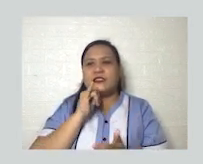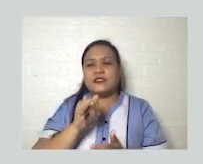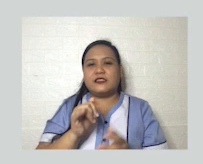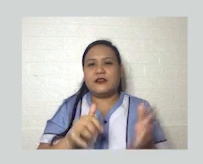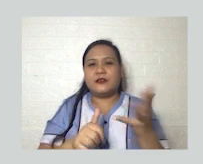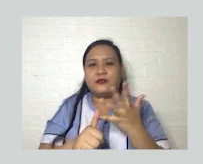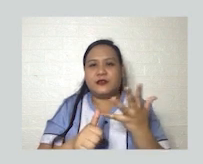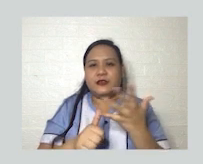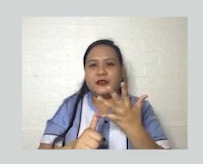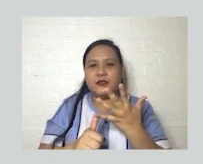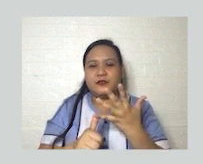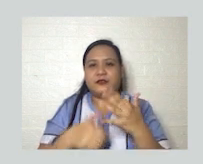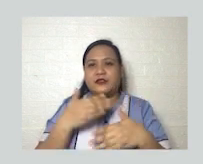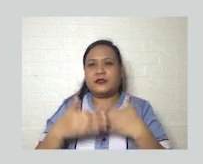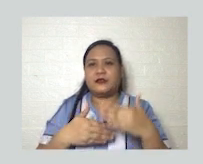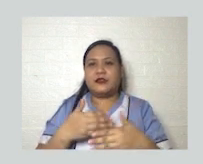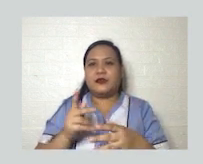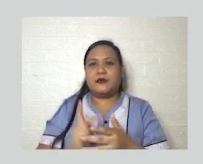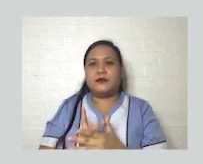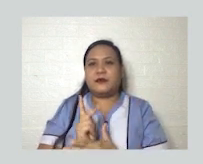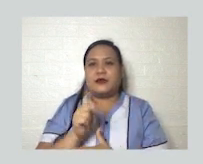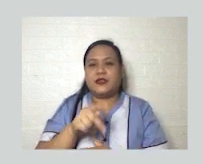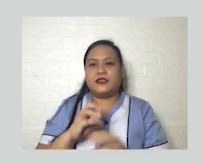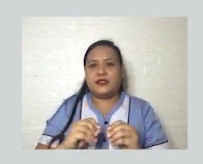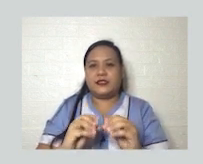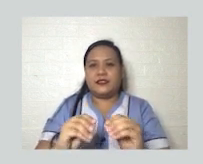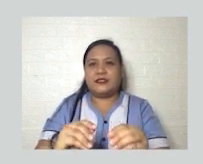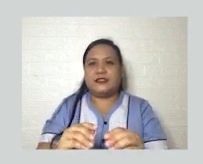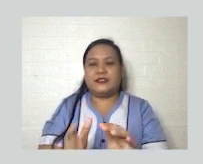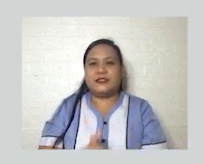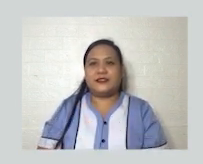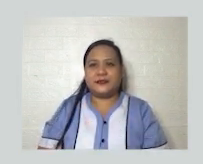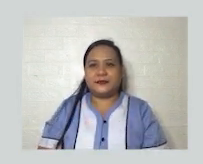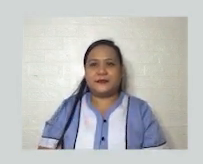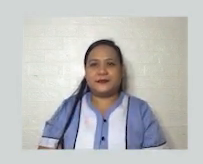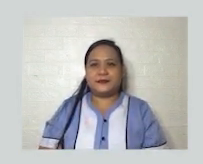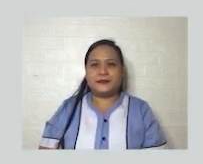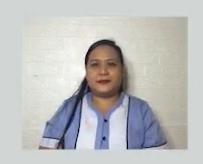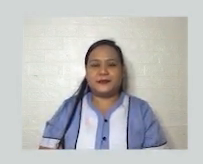Fantastic! This is the fifth step in sowing seeds.